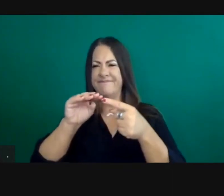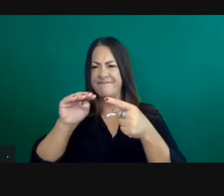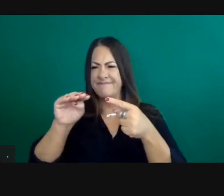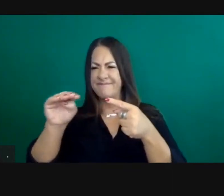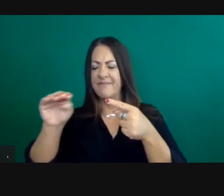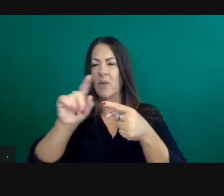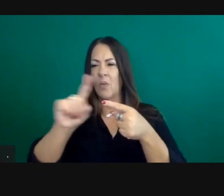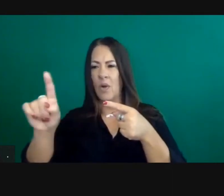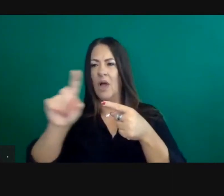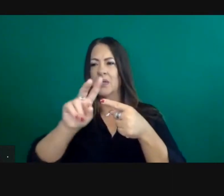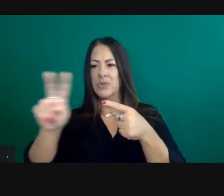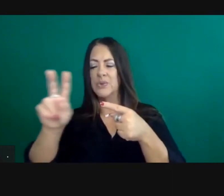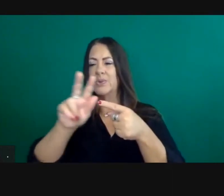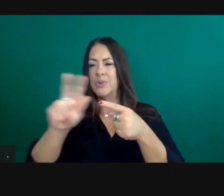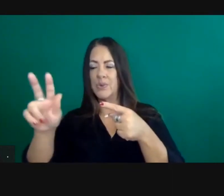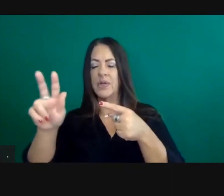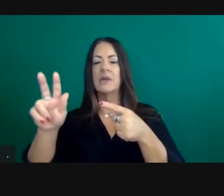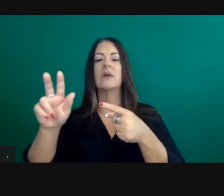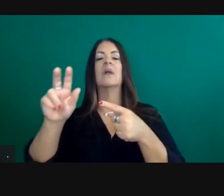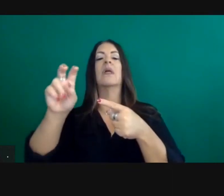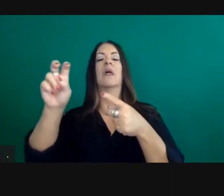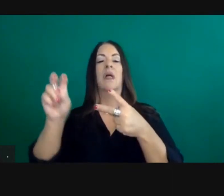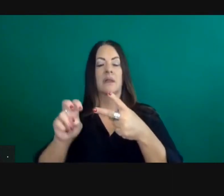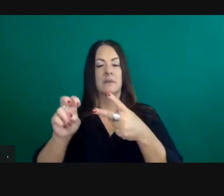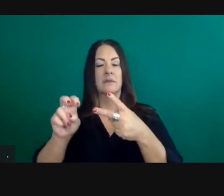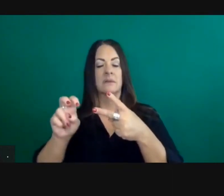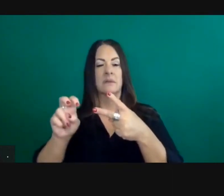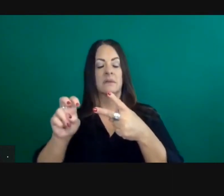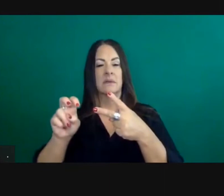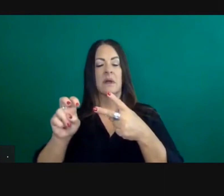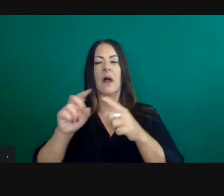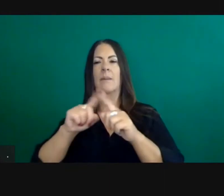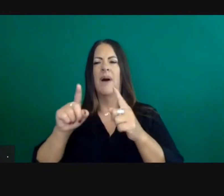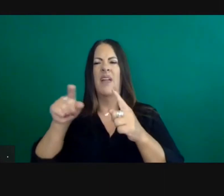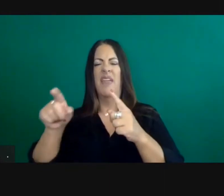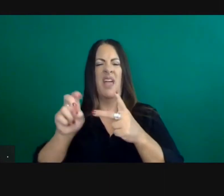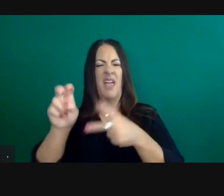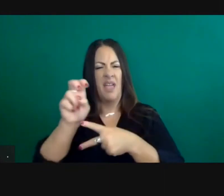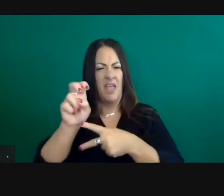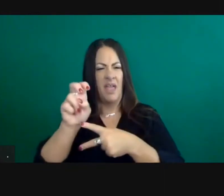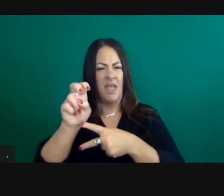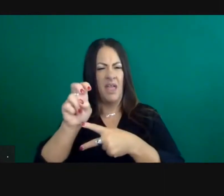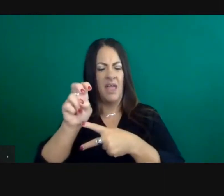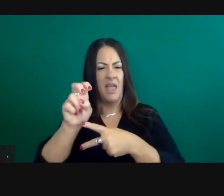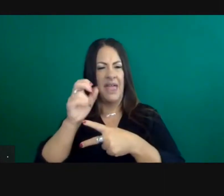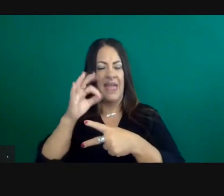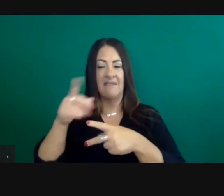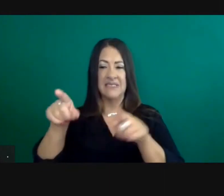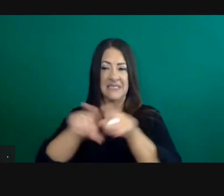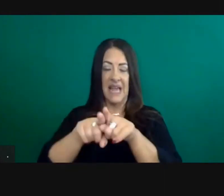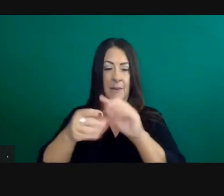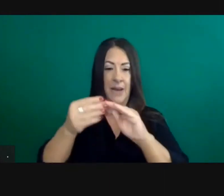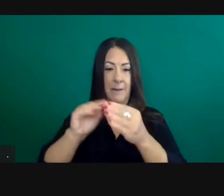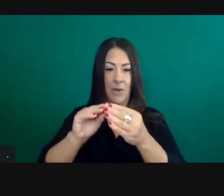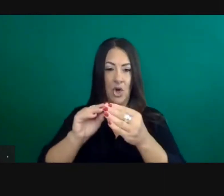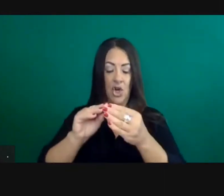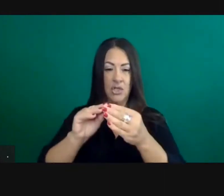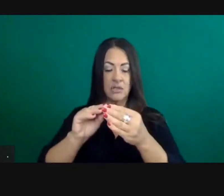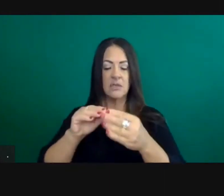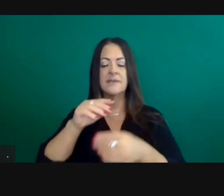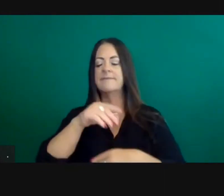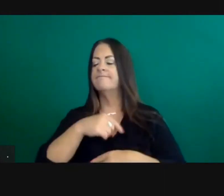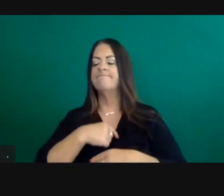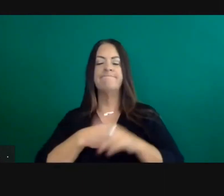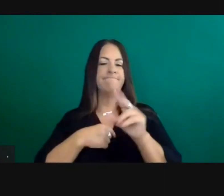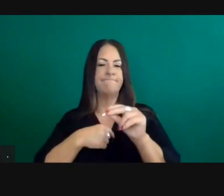held accountable for its purple score last week. Is that right? Yeah, it's again emphasizing it's 2 consecutive weeks. So